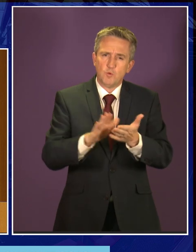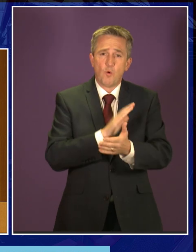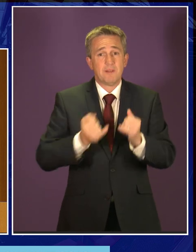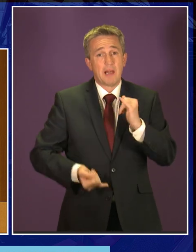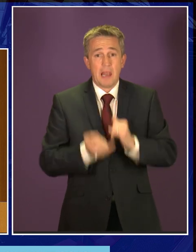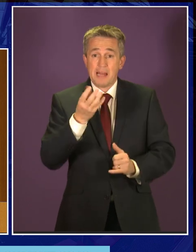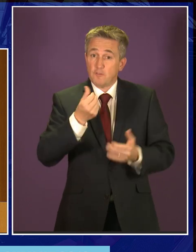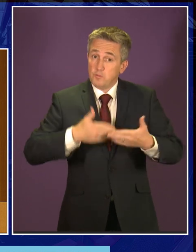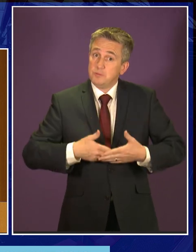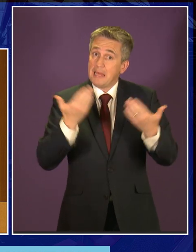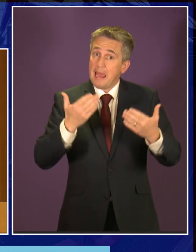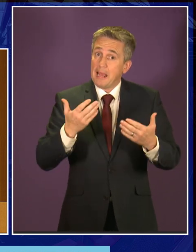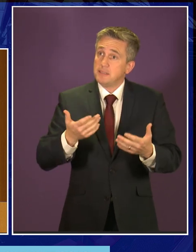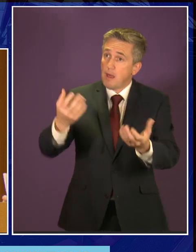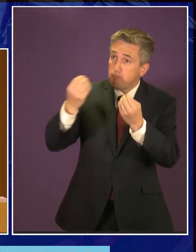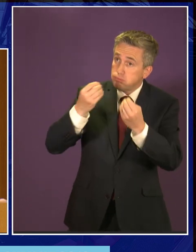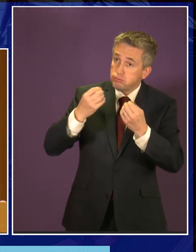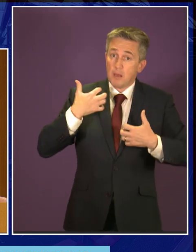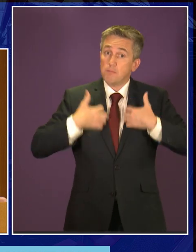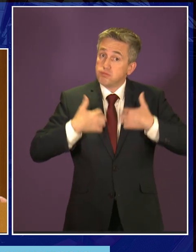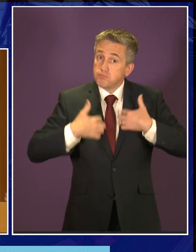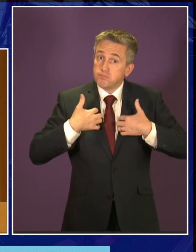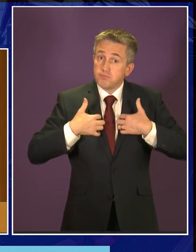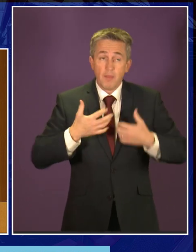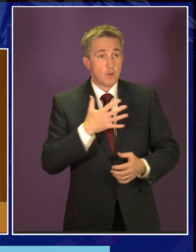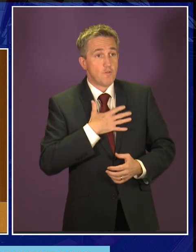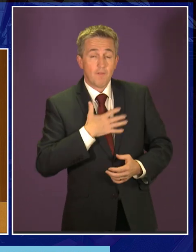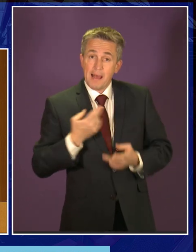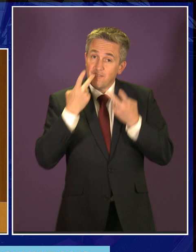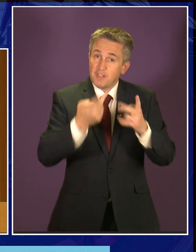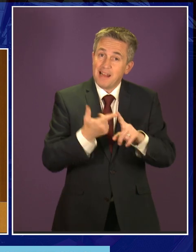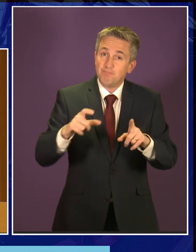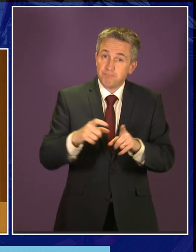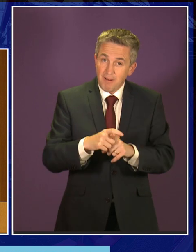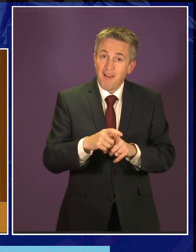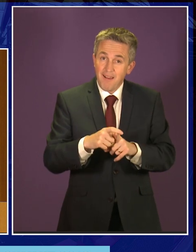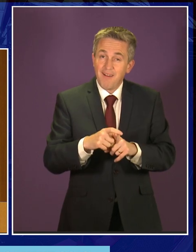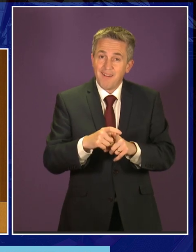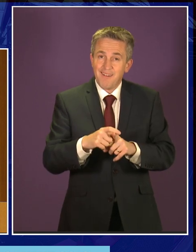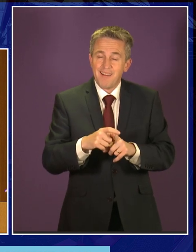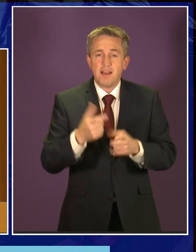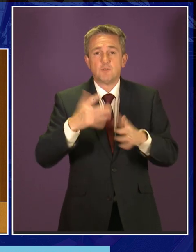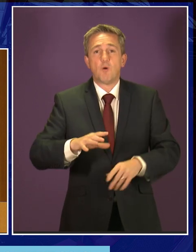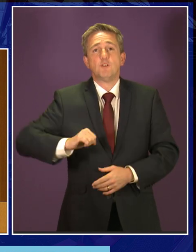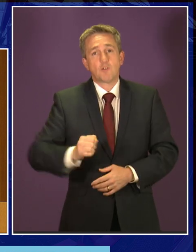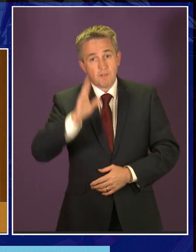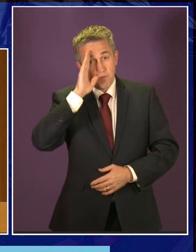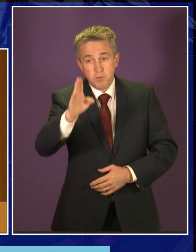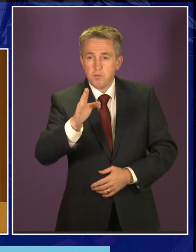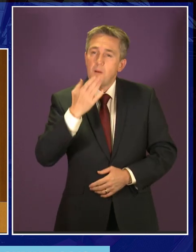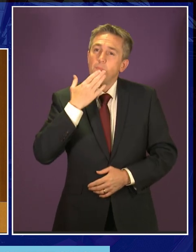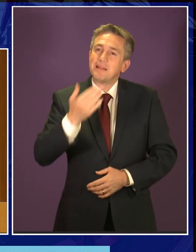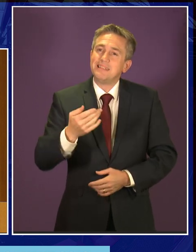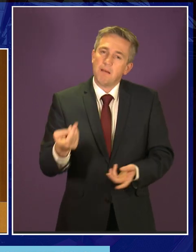the last few days. I hope you found it stimulating. I hope you've enjoyed Edinburgh in particular. And to give you the Scottish farewell, haste ye